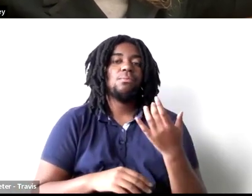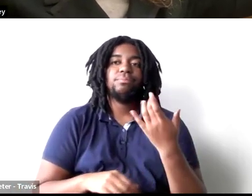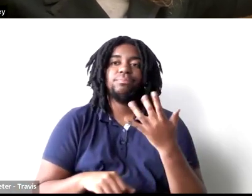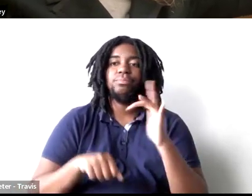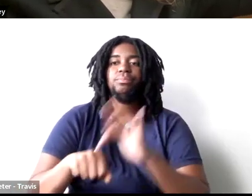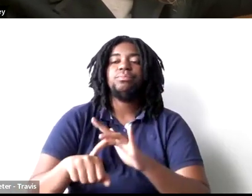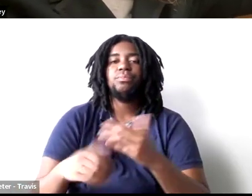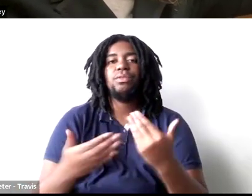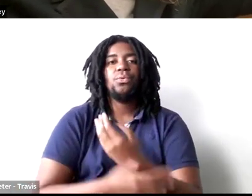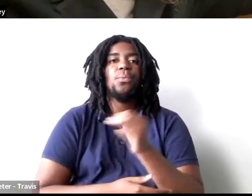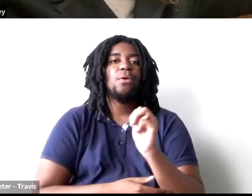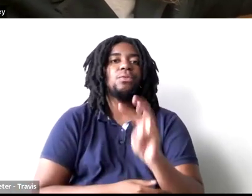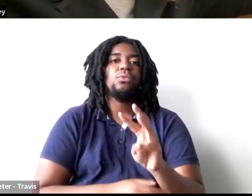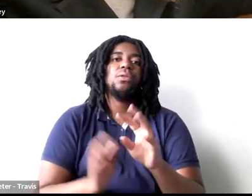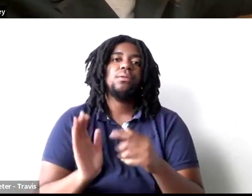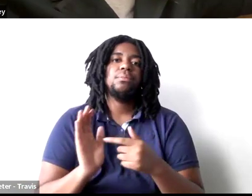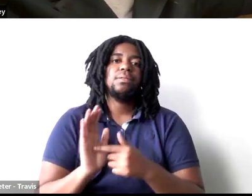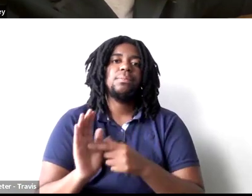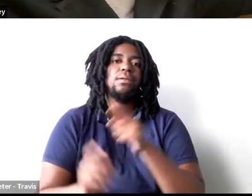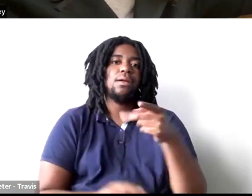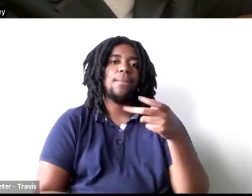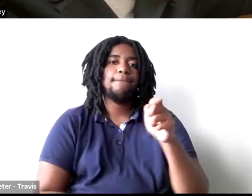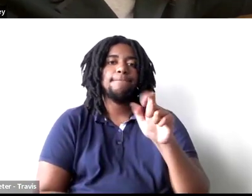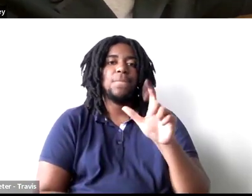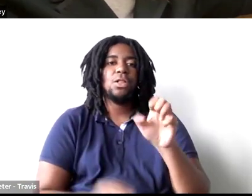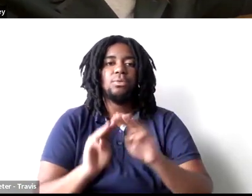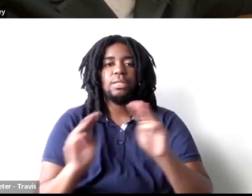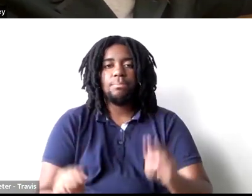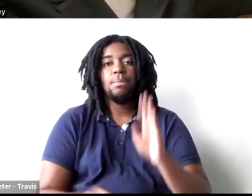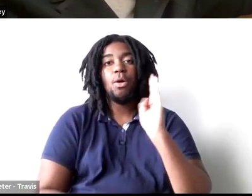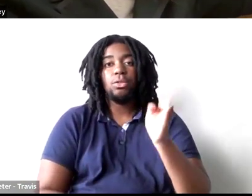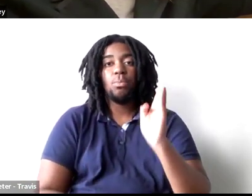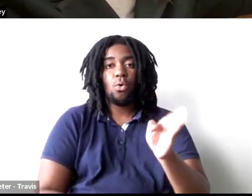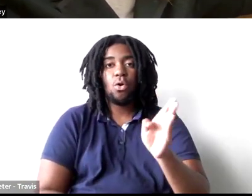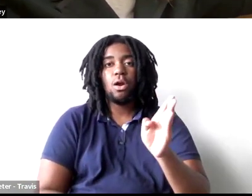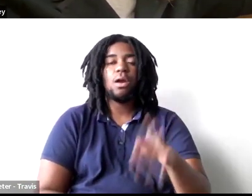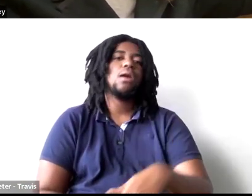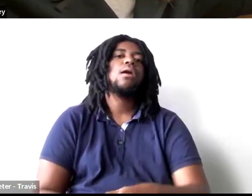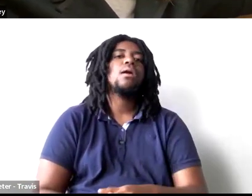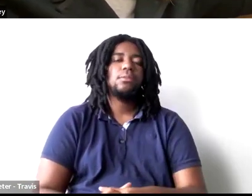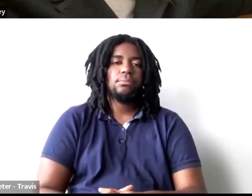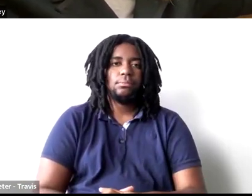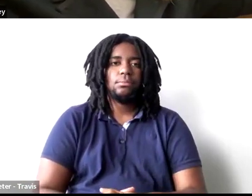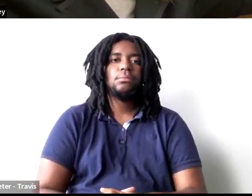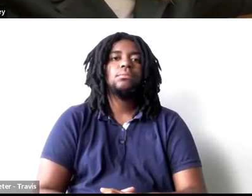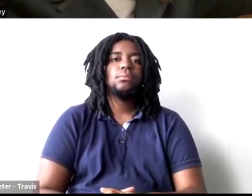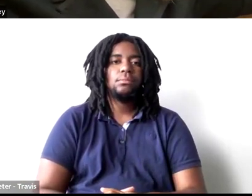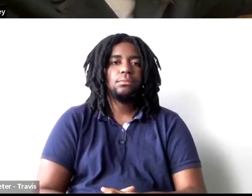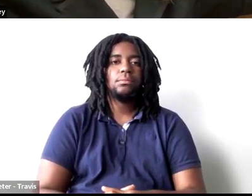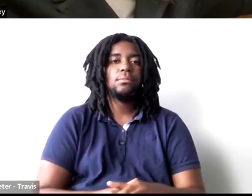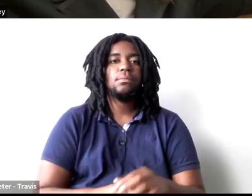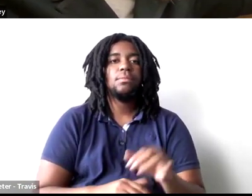Moses Williams exhibit at the Peale in Baltimore, as well as the exhibition called